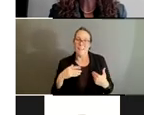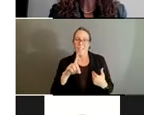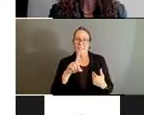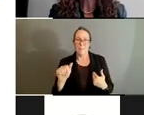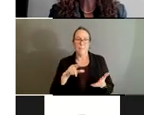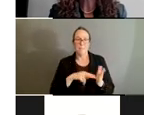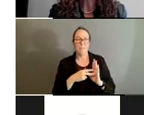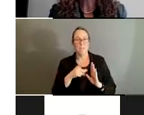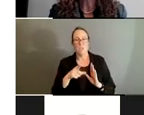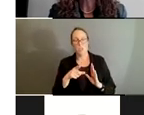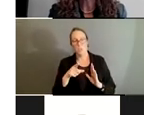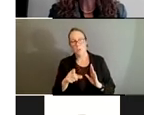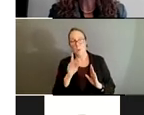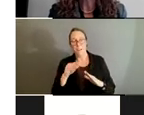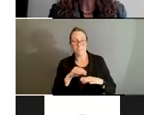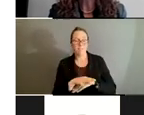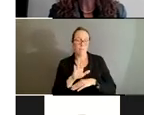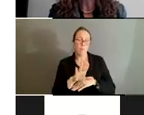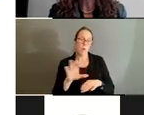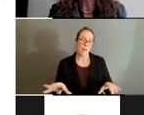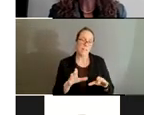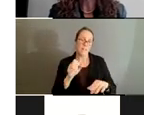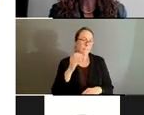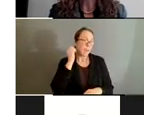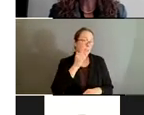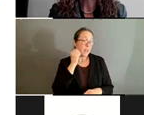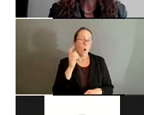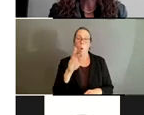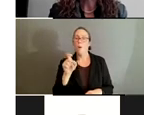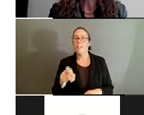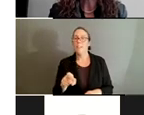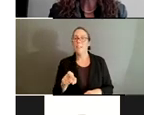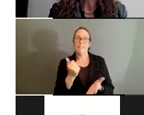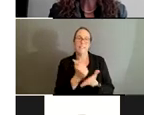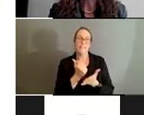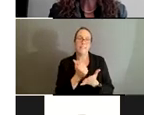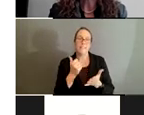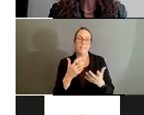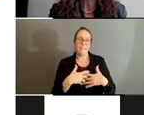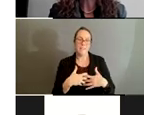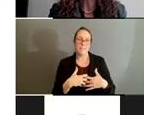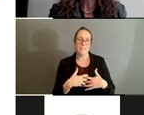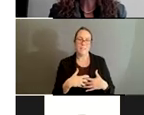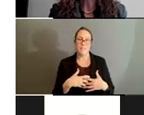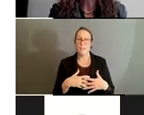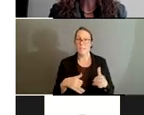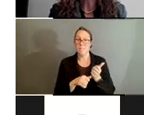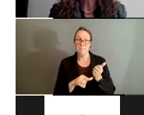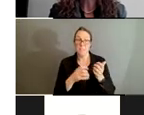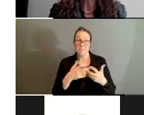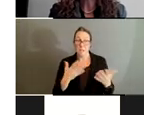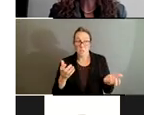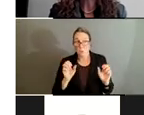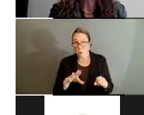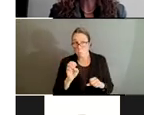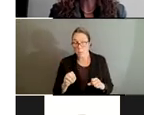to perform activities of daily living or requires an assistive device? Note, an assistive device can include wheelchair,